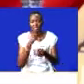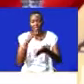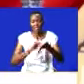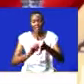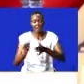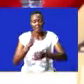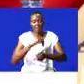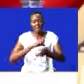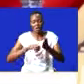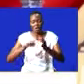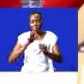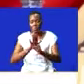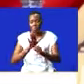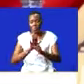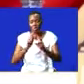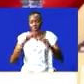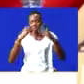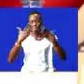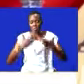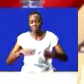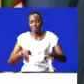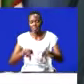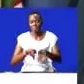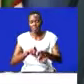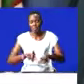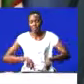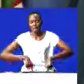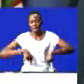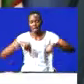lal mathoth ne oganda kaachiel kod lal mar ngima.